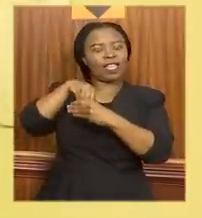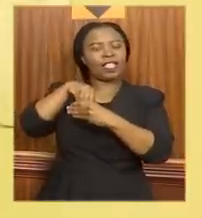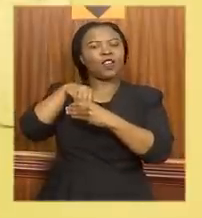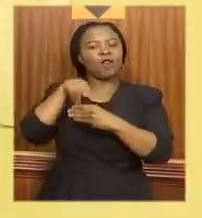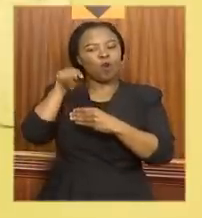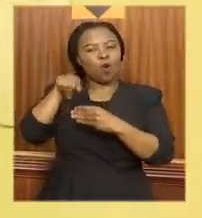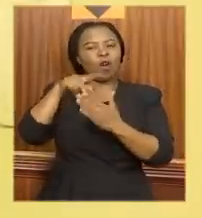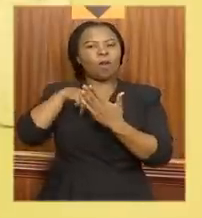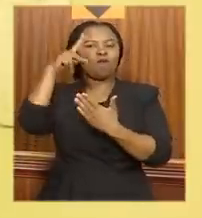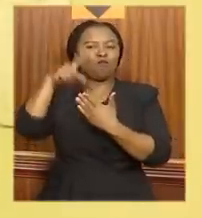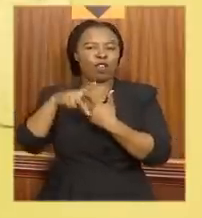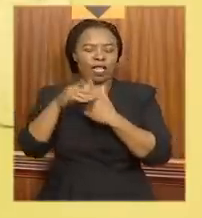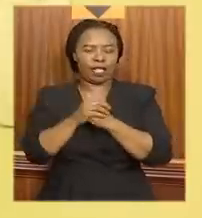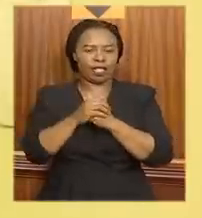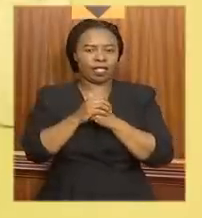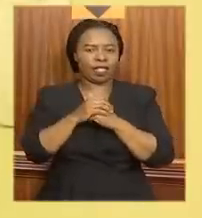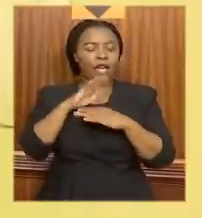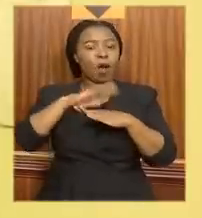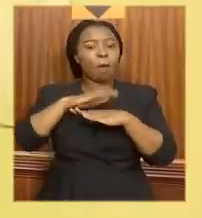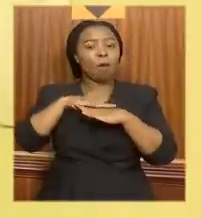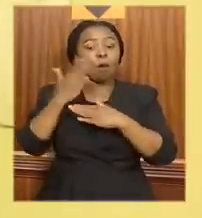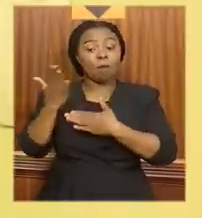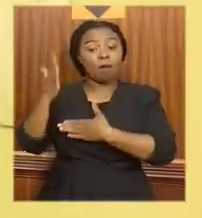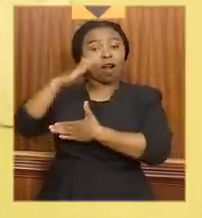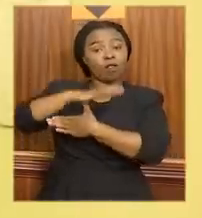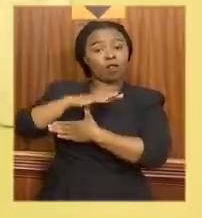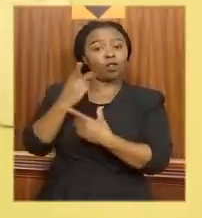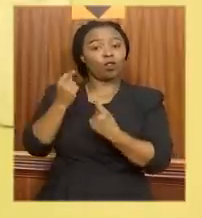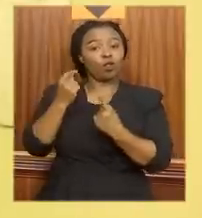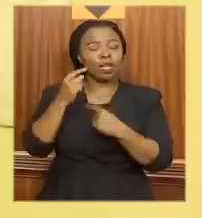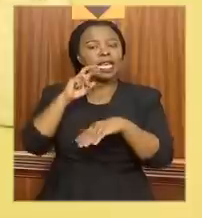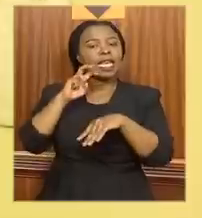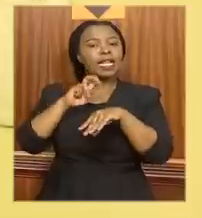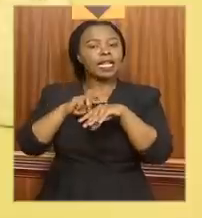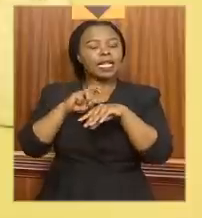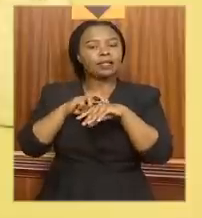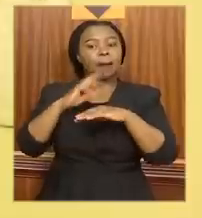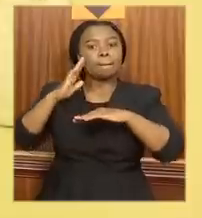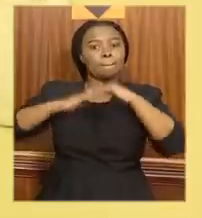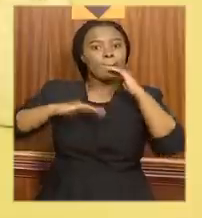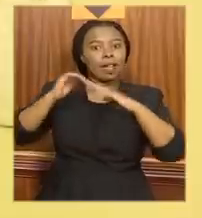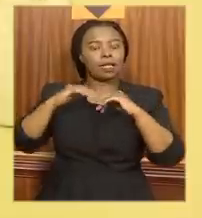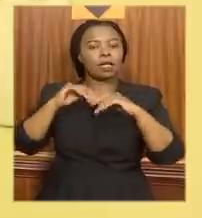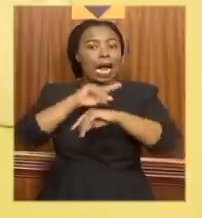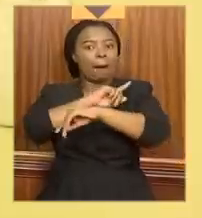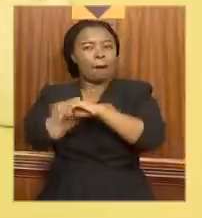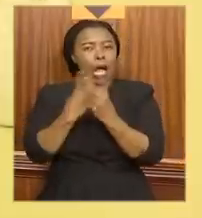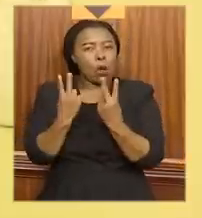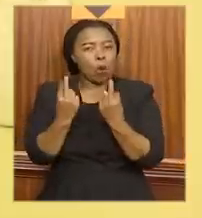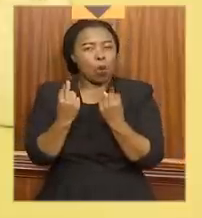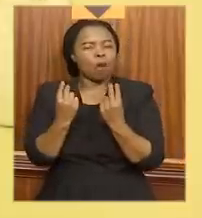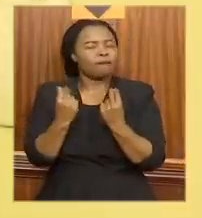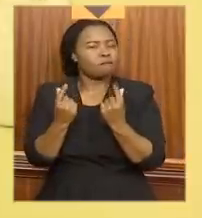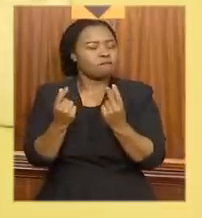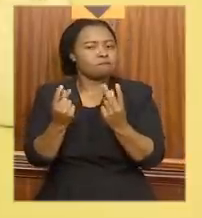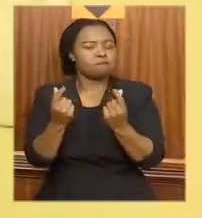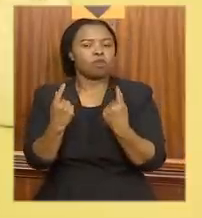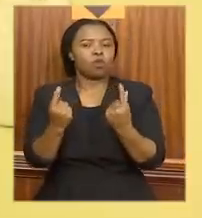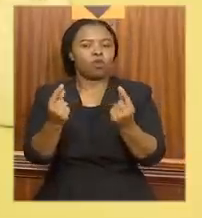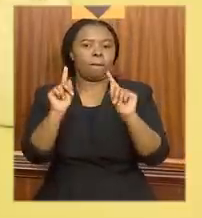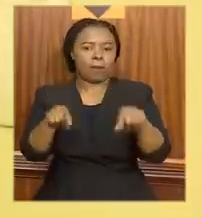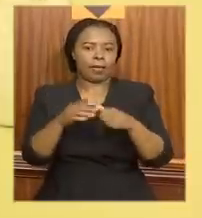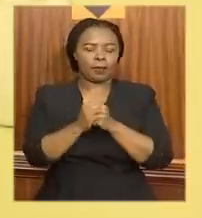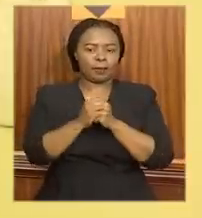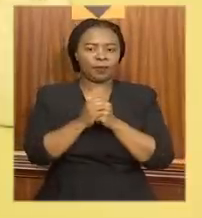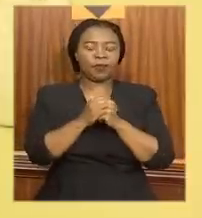projects, prioritizing the need to build new capacity as quickly as possible. The Department